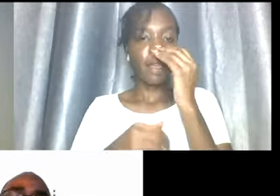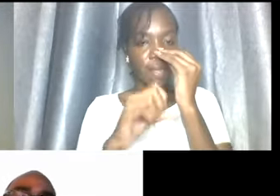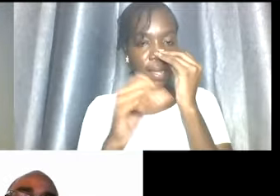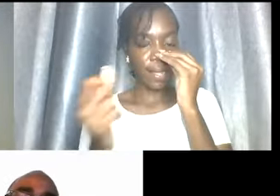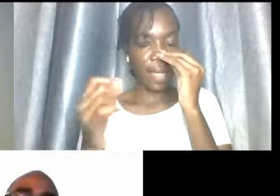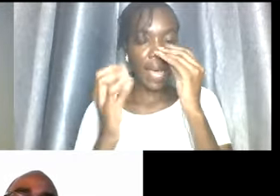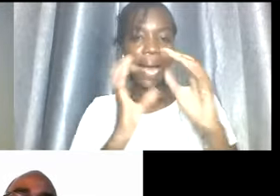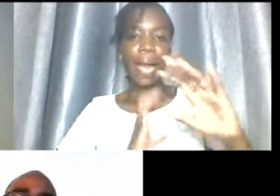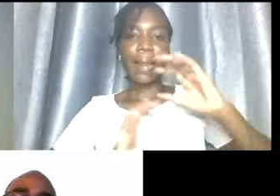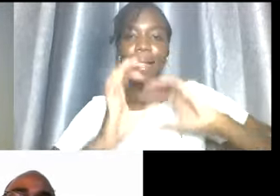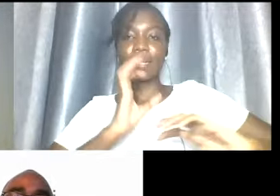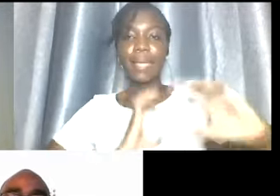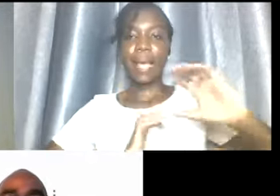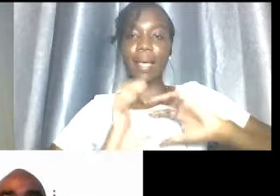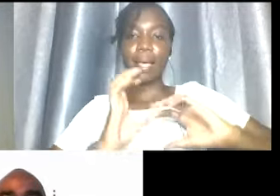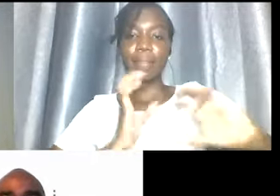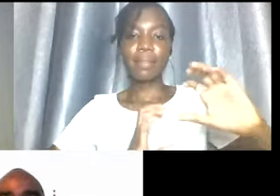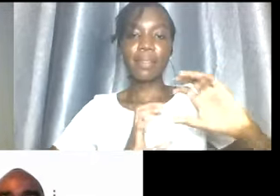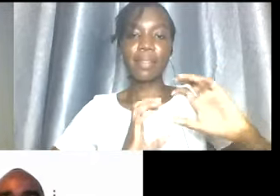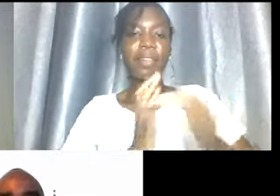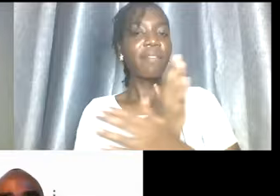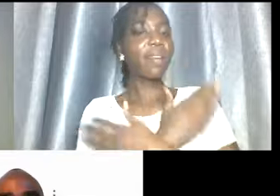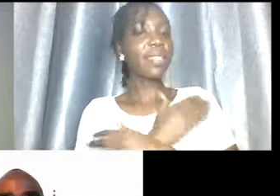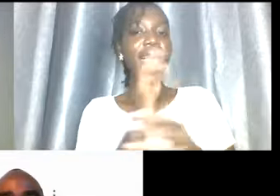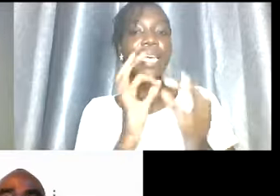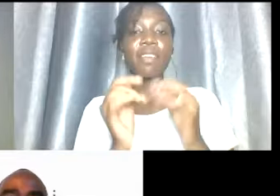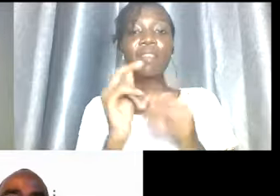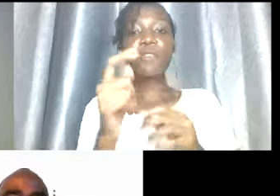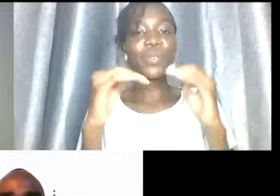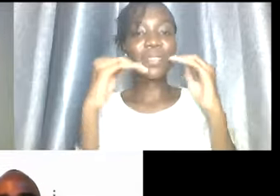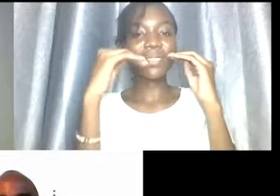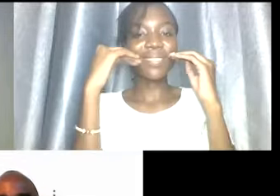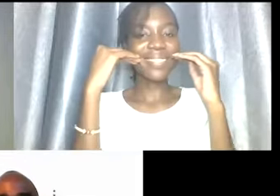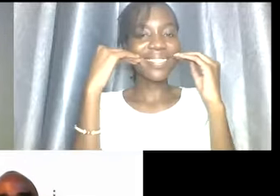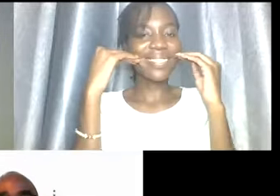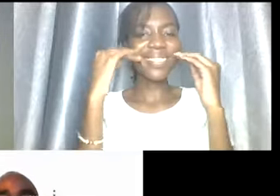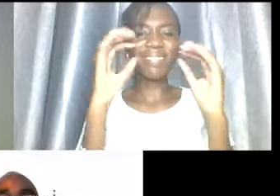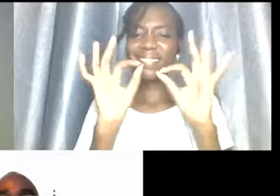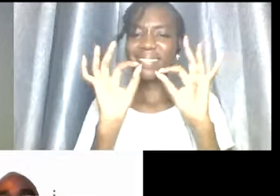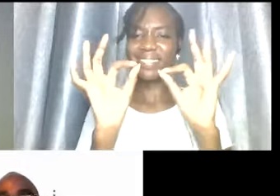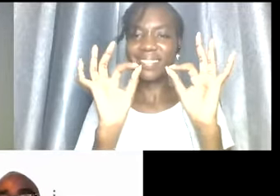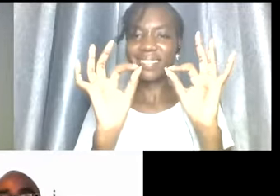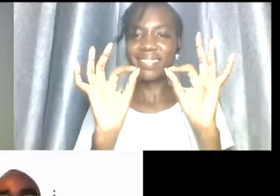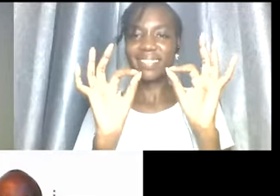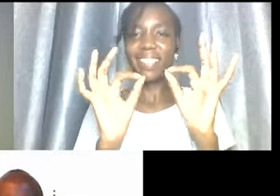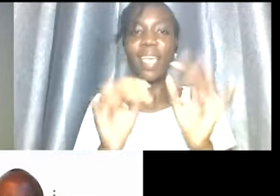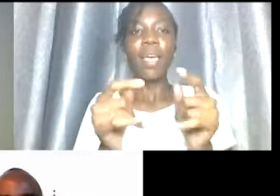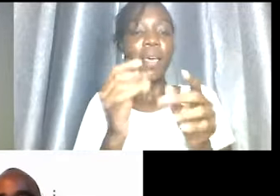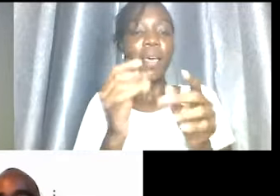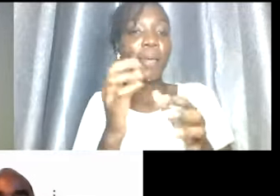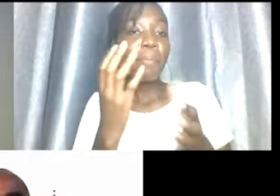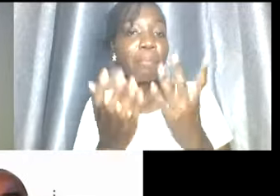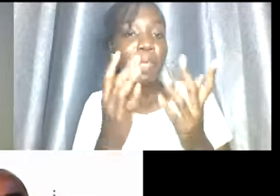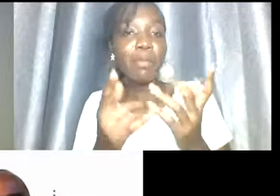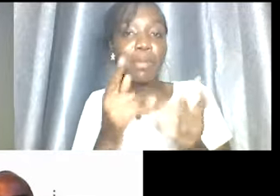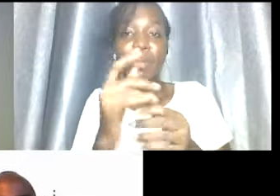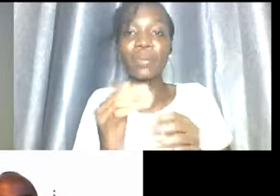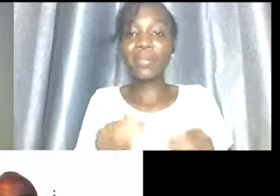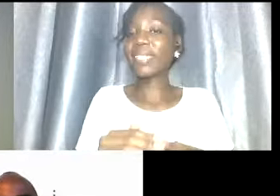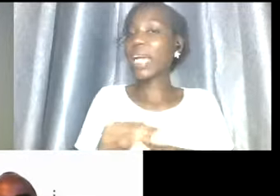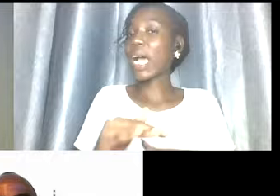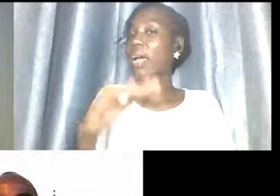matter how beautiful of a smile you may have, no matter how great the product may